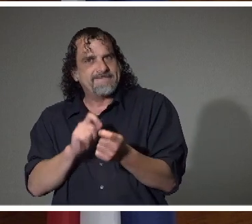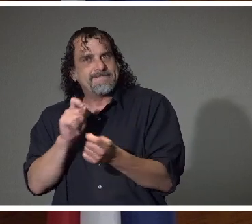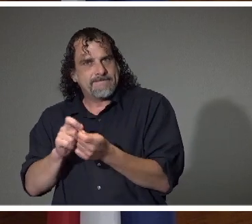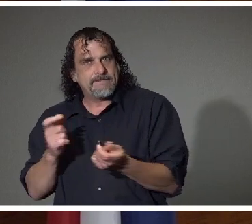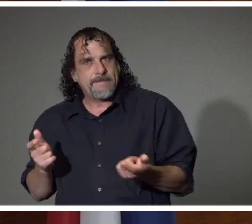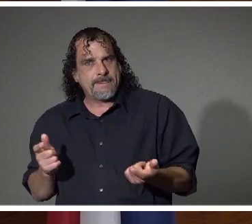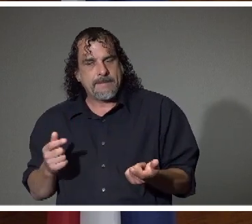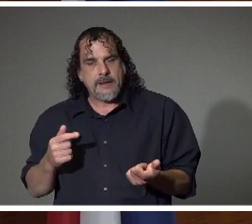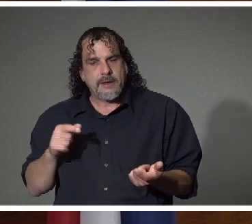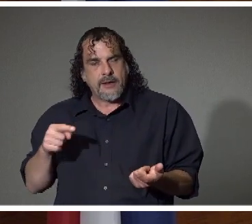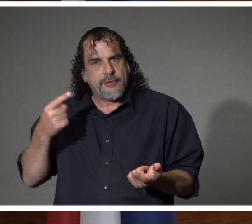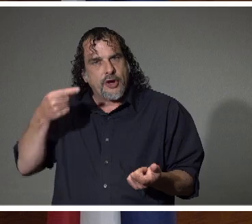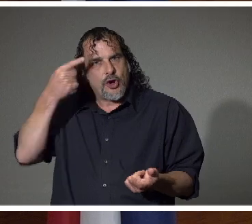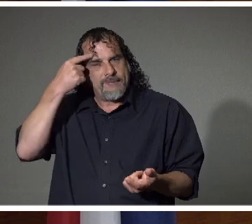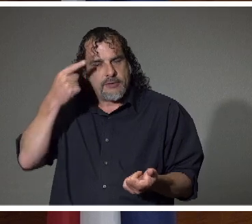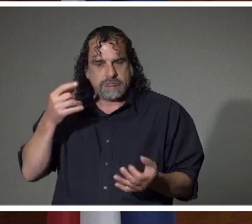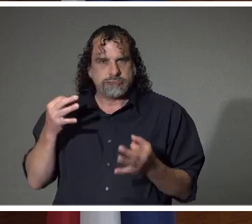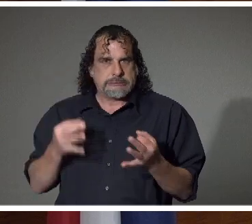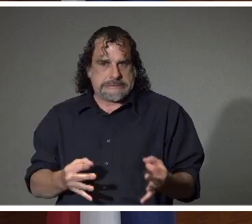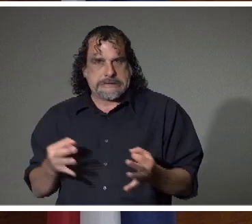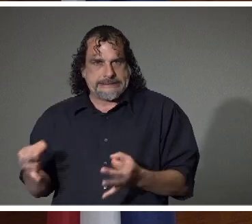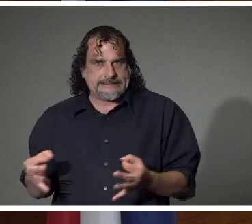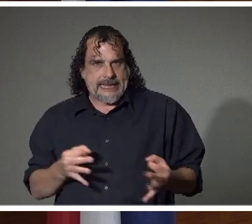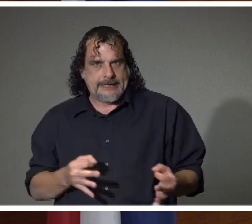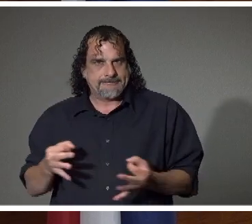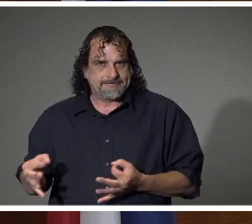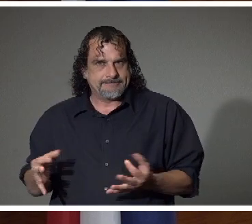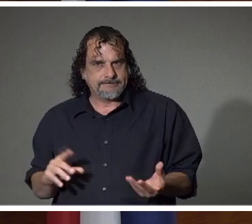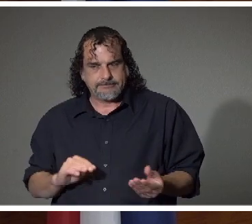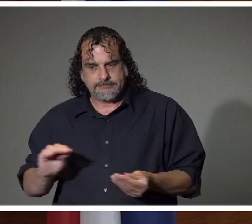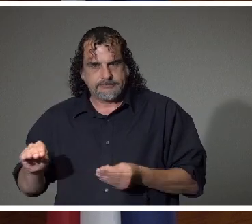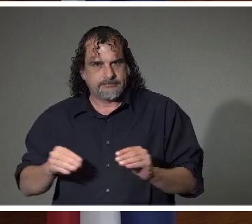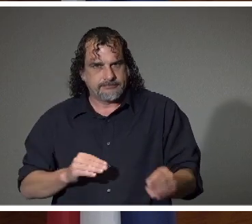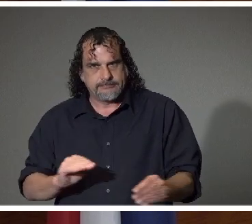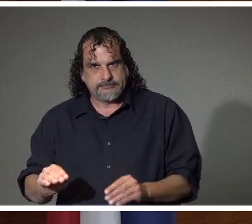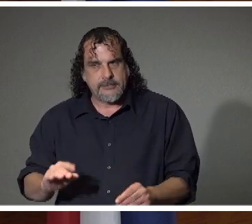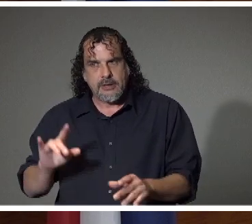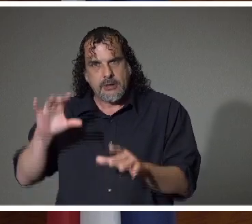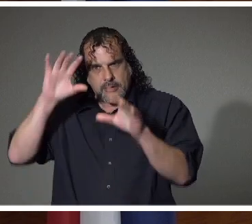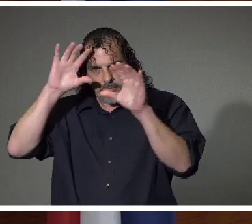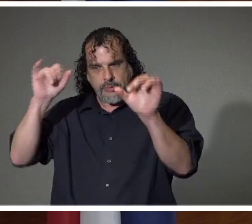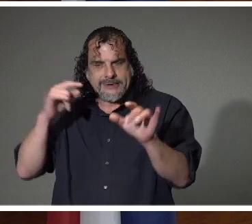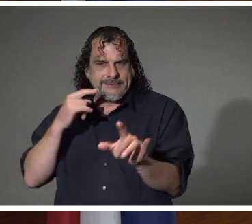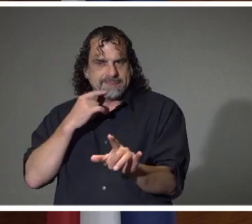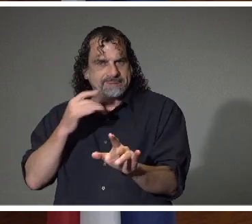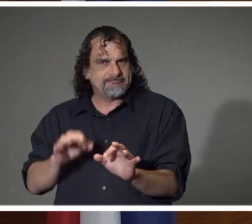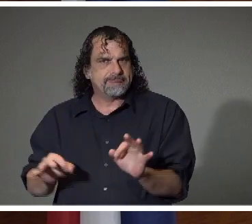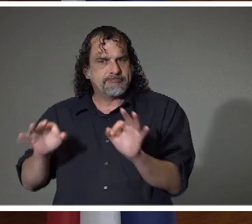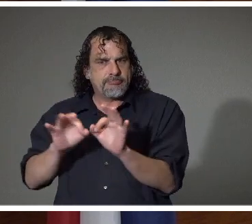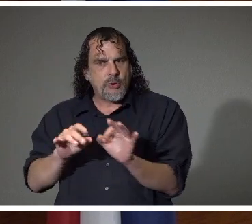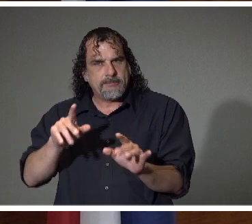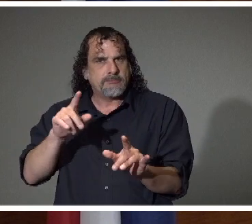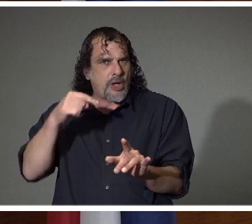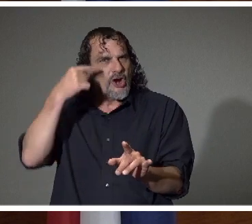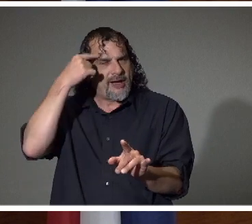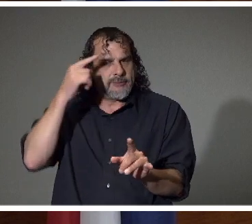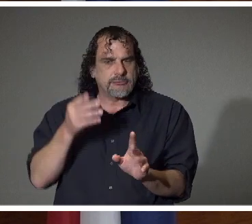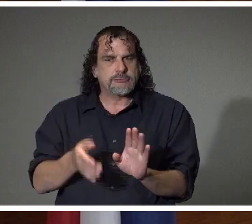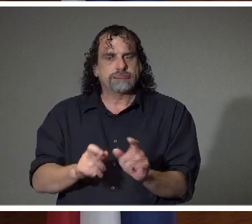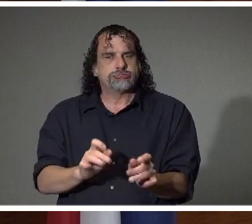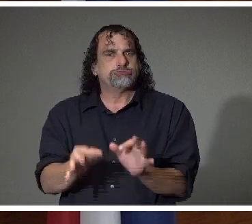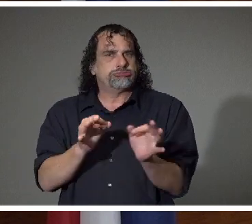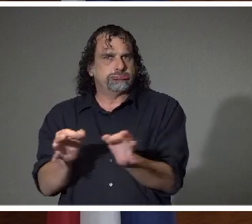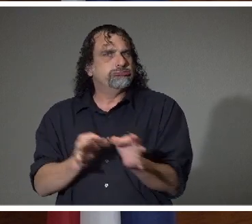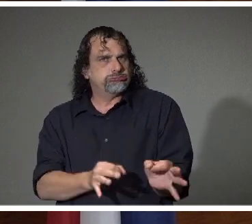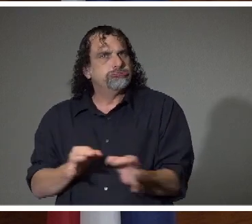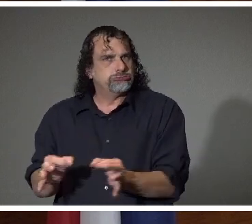at the discretion of the governors. That's something that President Trump was very adamant about in his remarks.